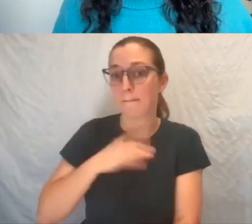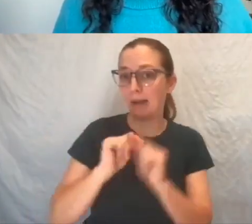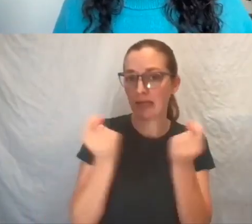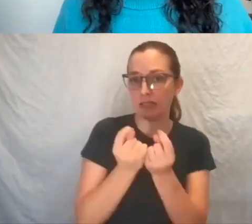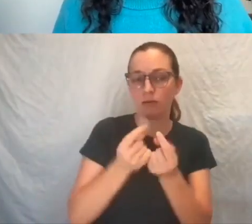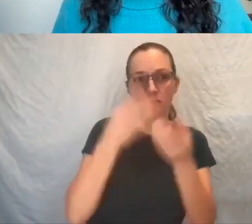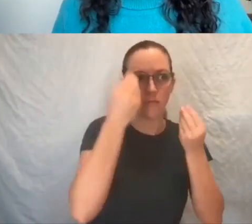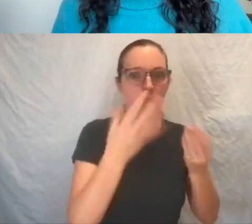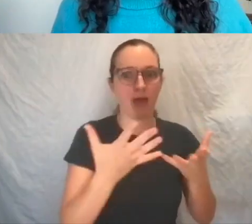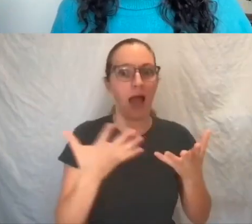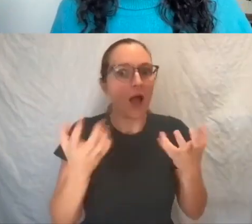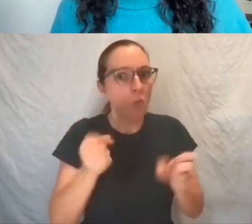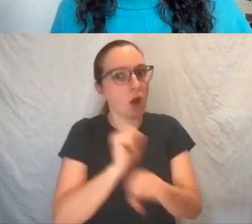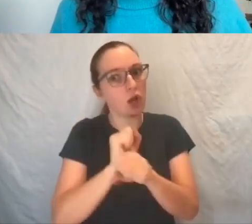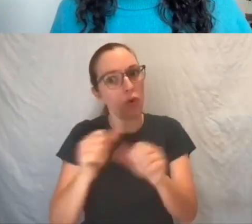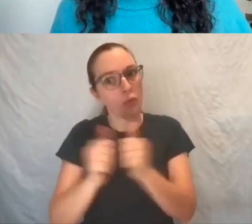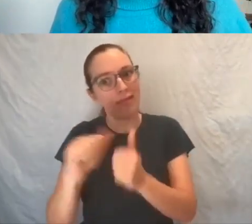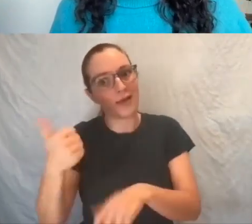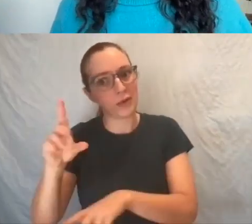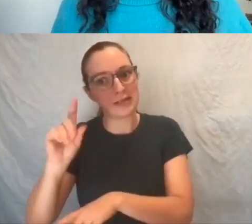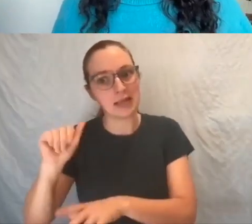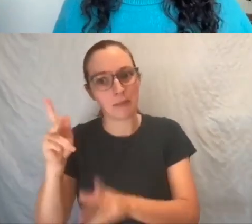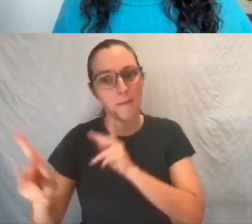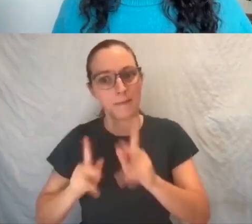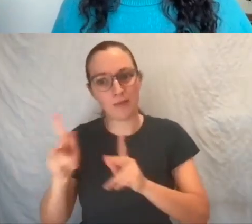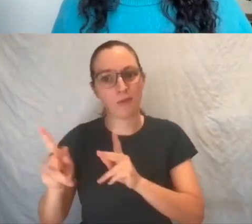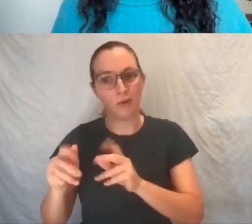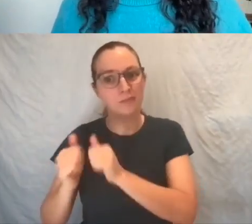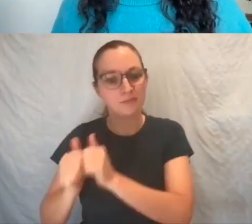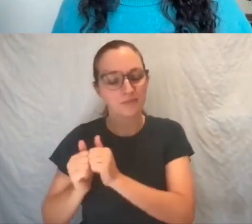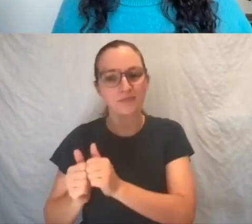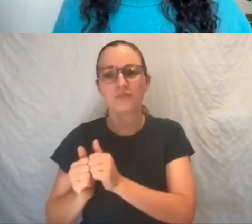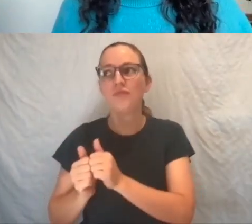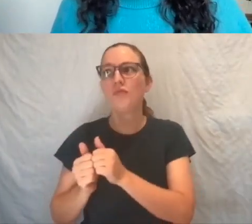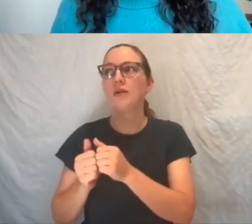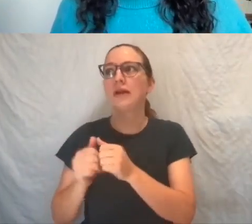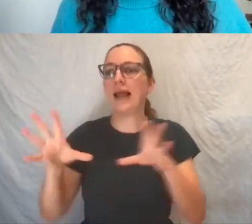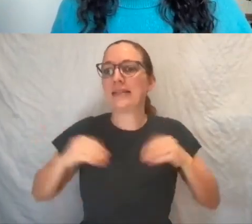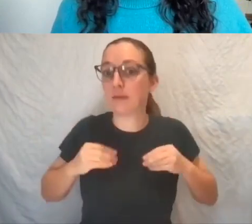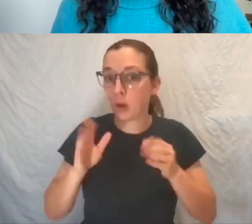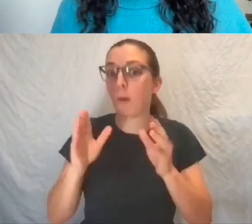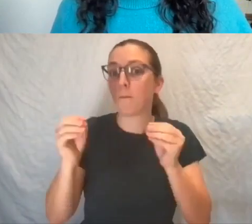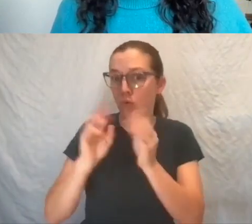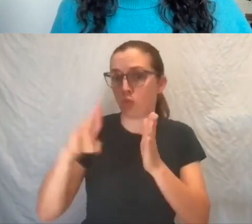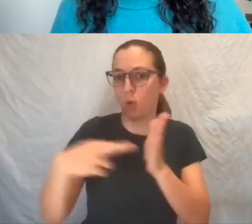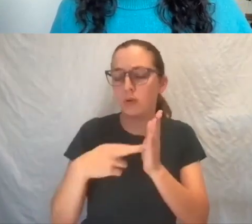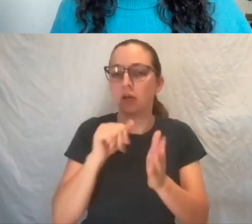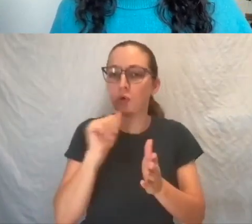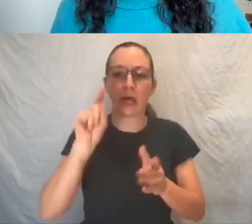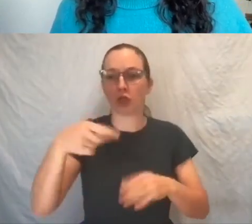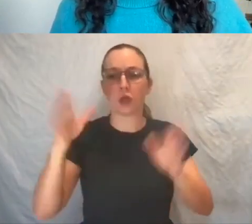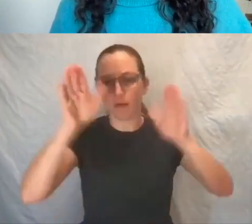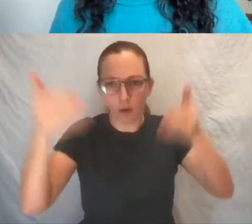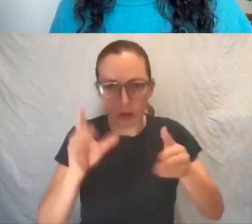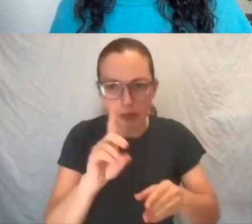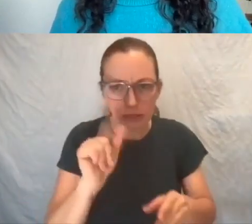them is working with more disabled people in the sphere and is taking on more roles that don't just focus on the disability the whole time, and